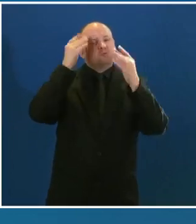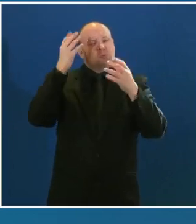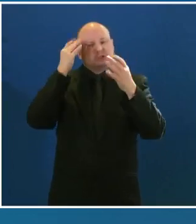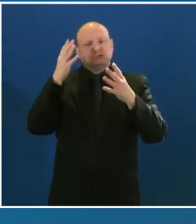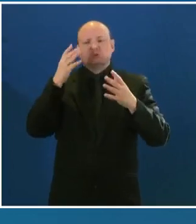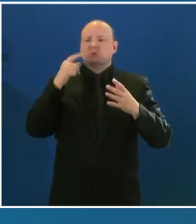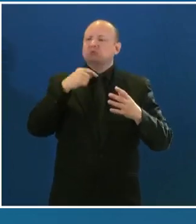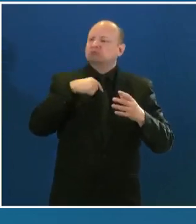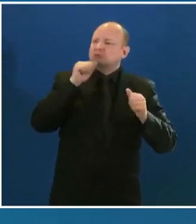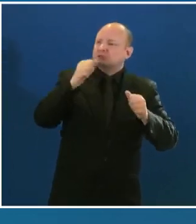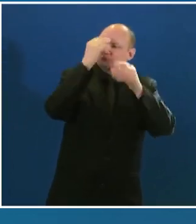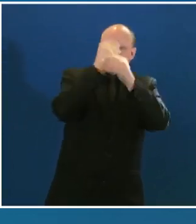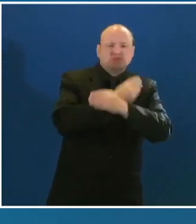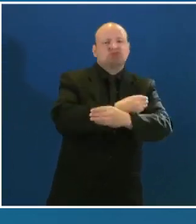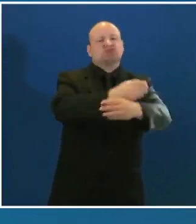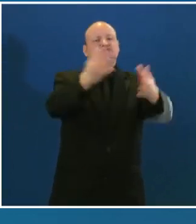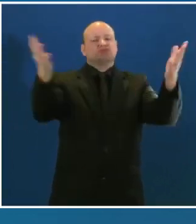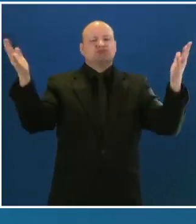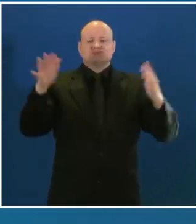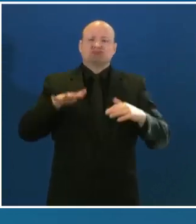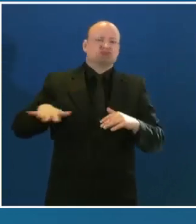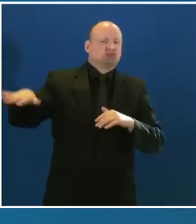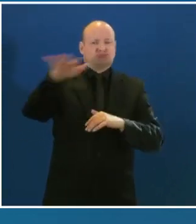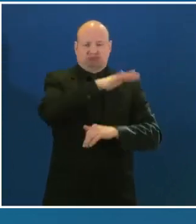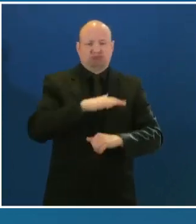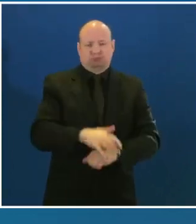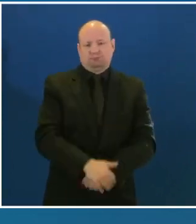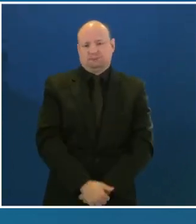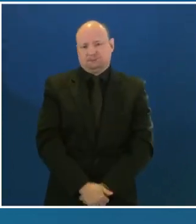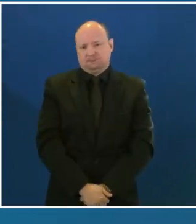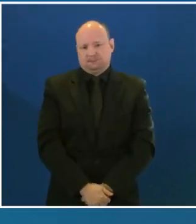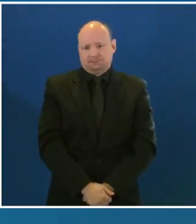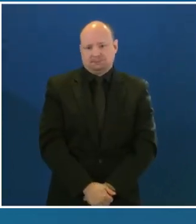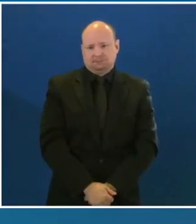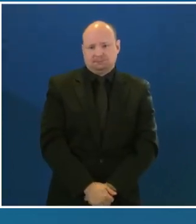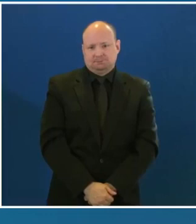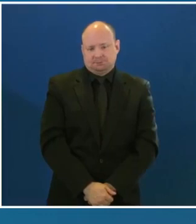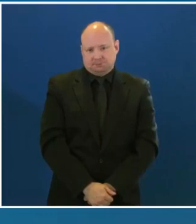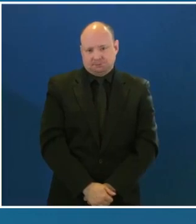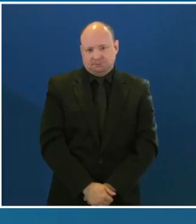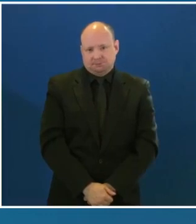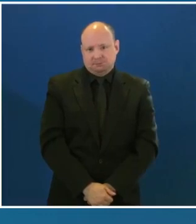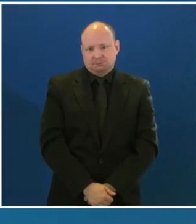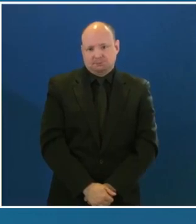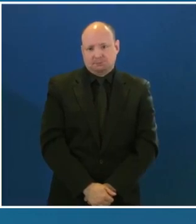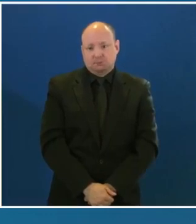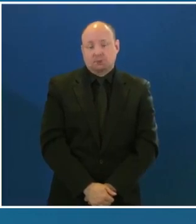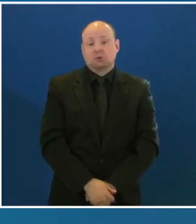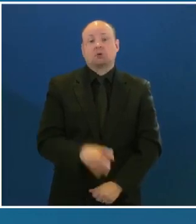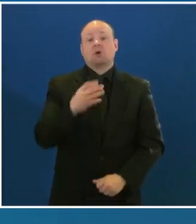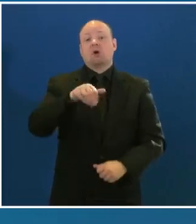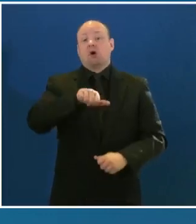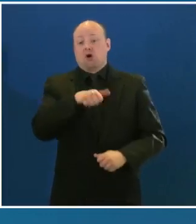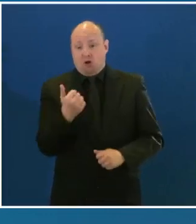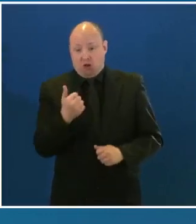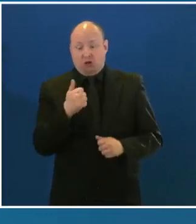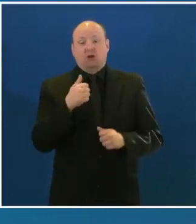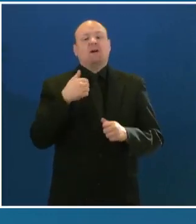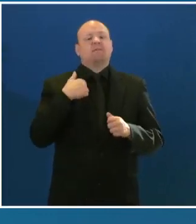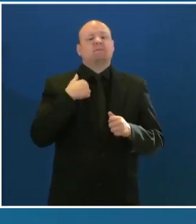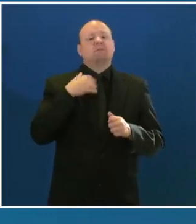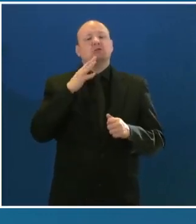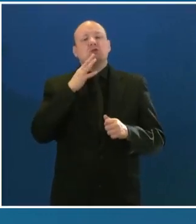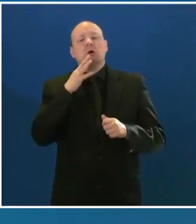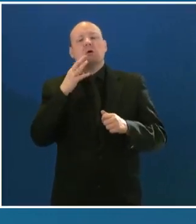availability and opportunities to get vaccinated. So next I want to bring you up and give you a quick update on the